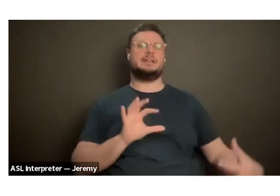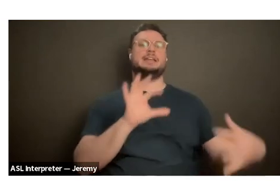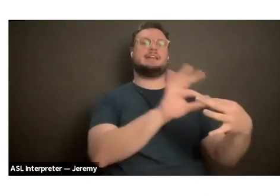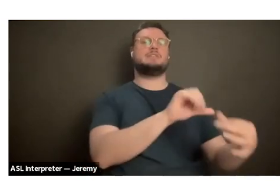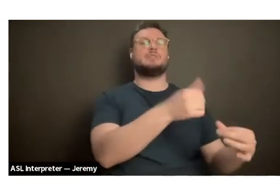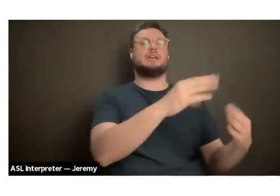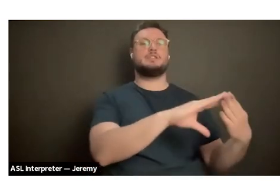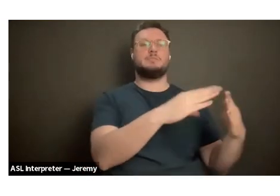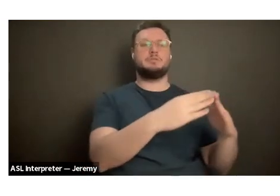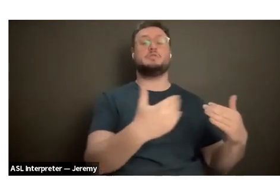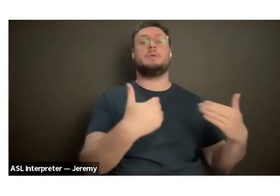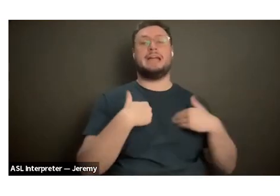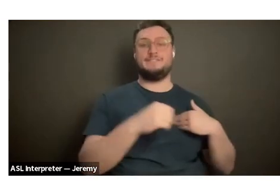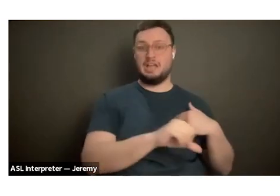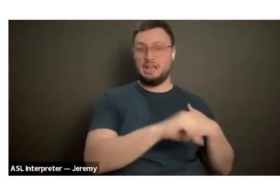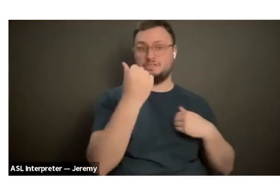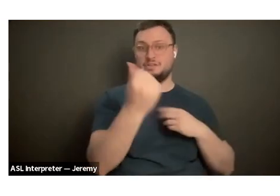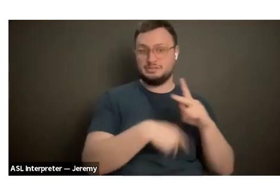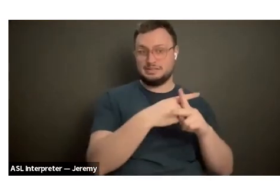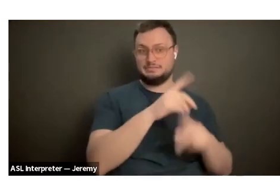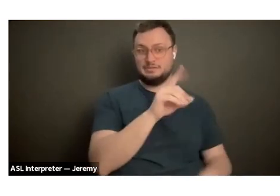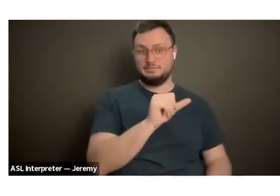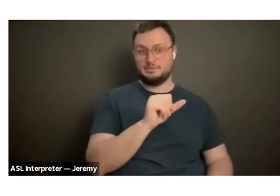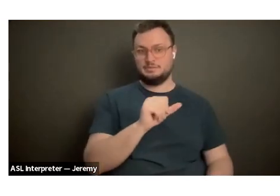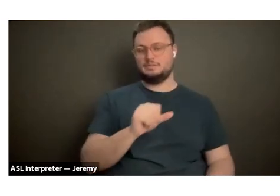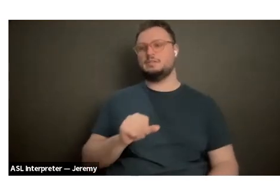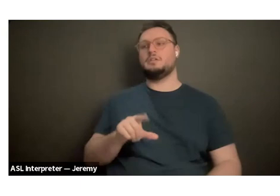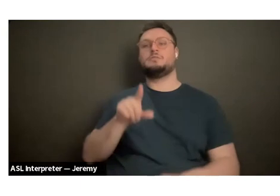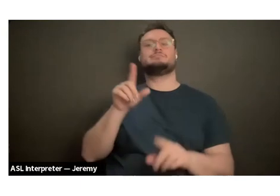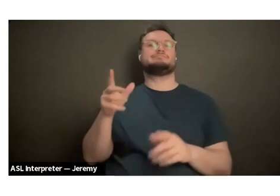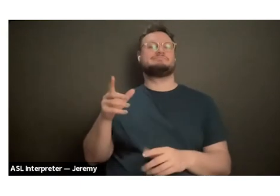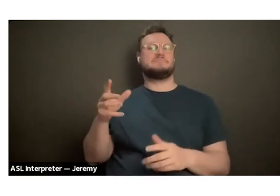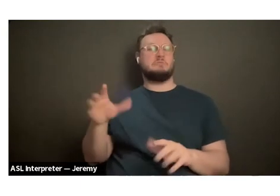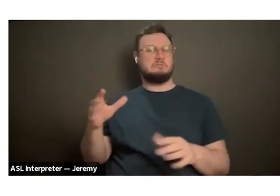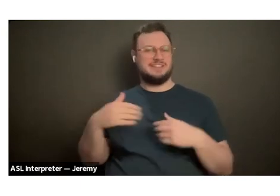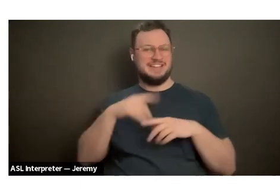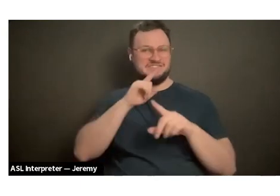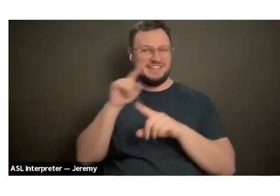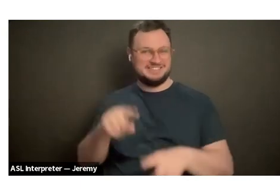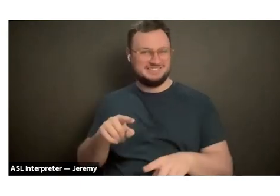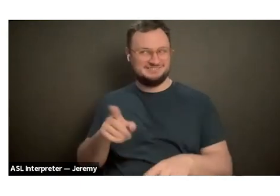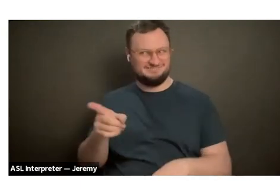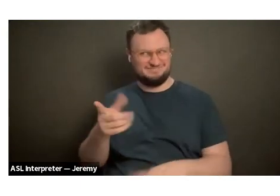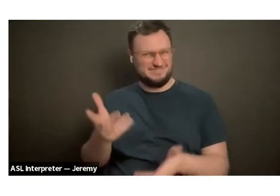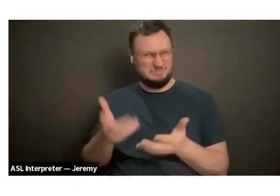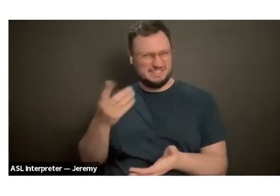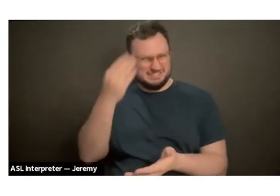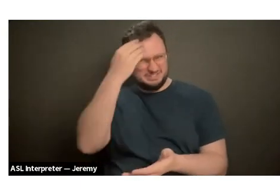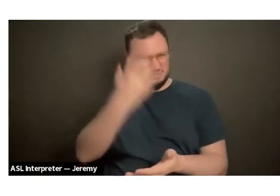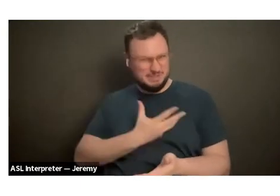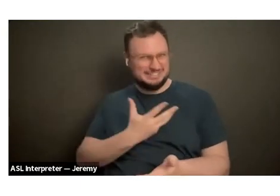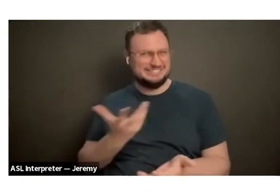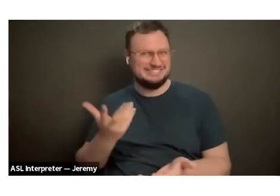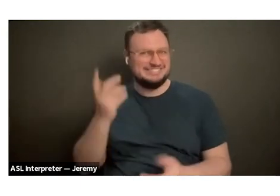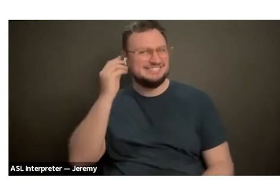disabilities. The answer is within you, right? You basically said it in your question, respectful,